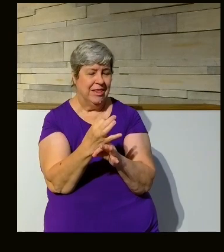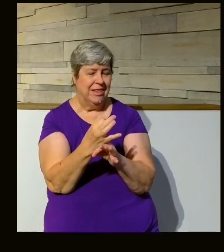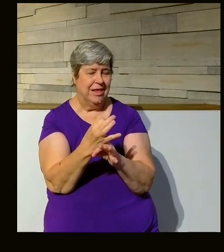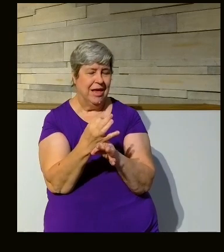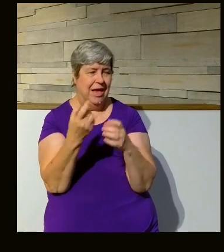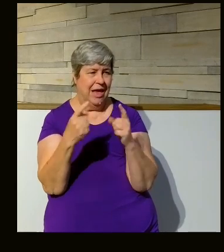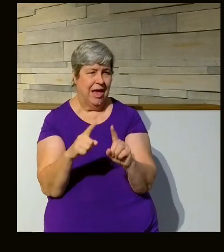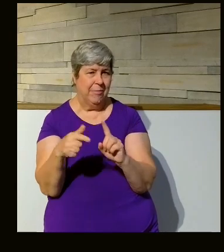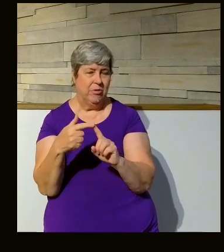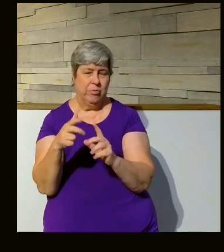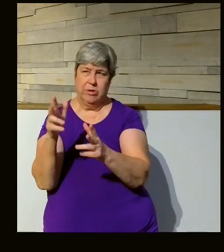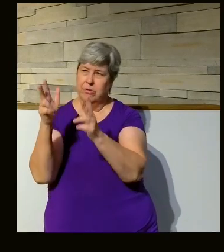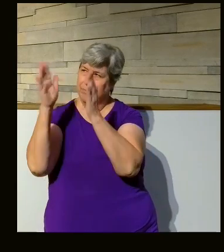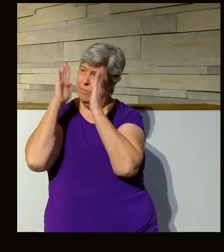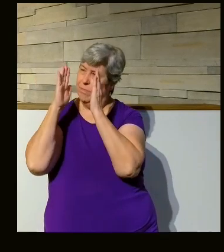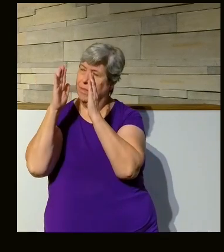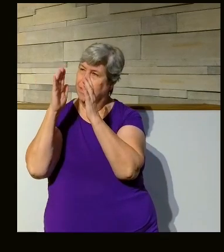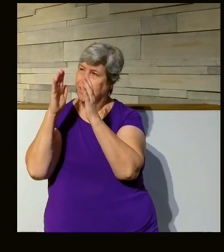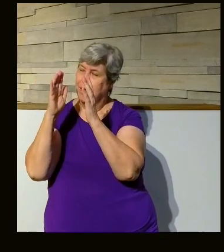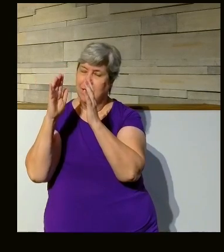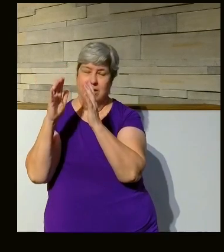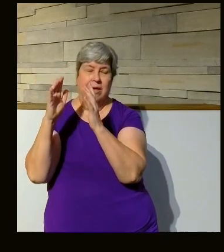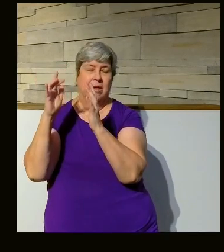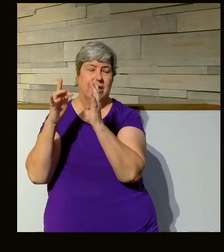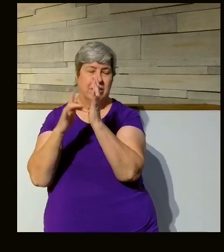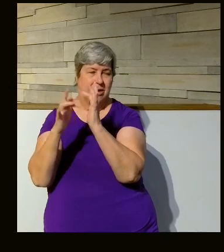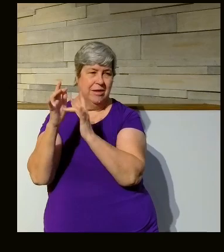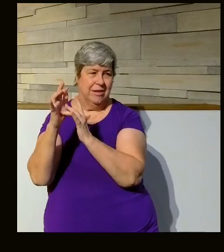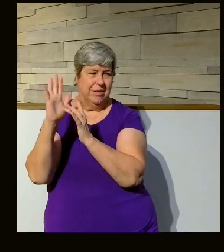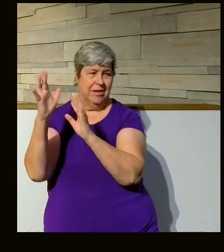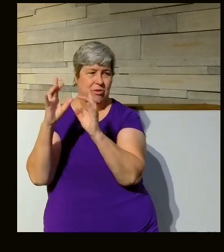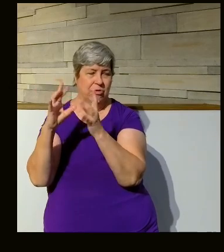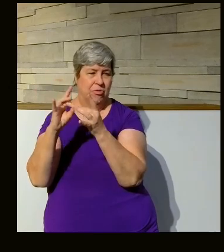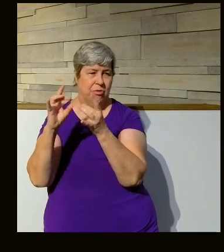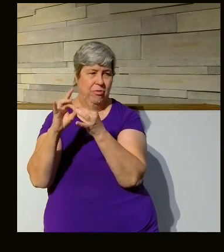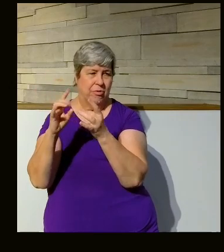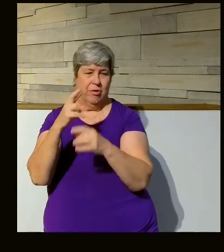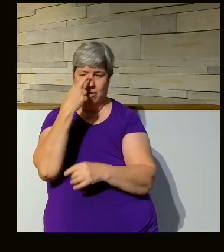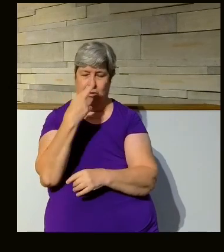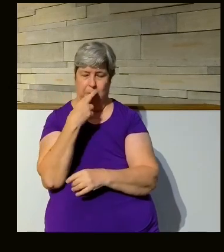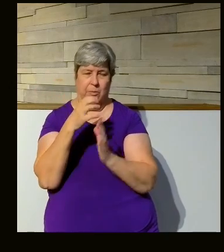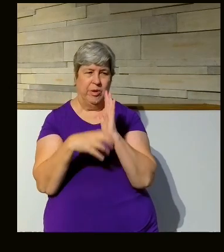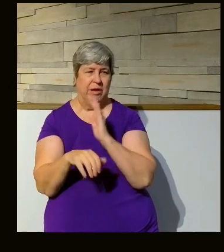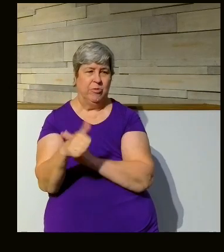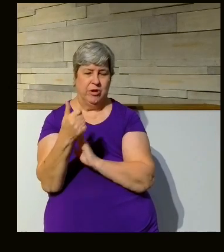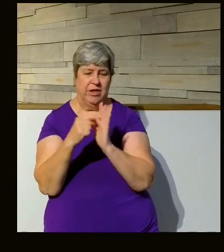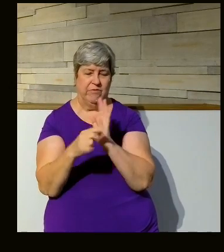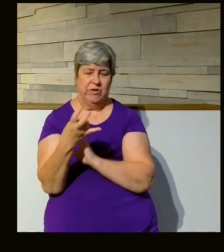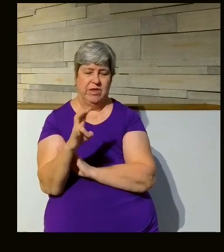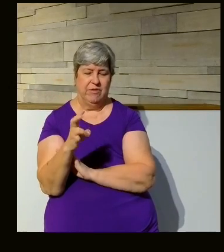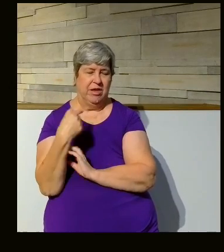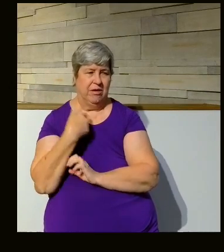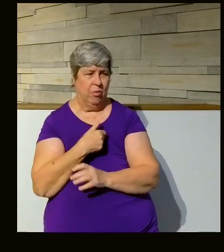Faith comes by hearing, and hearing by the word of Christ Jesus. That's Romans 10:17. So